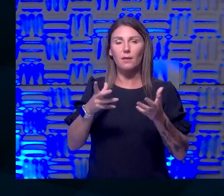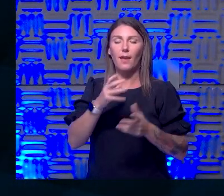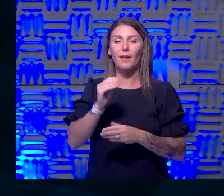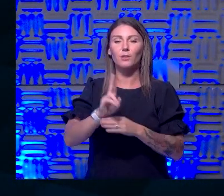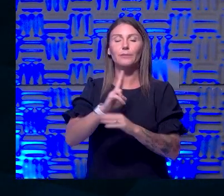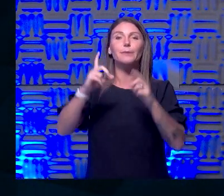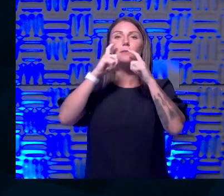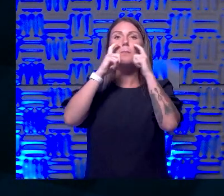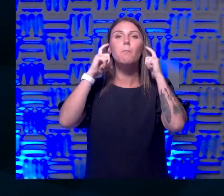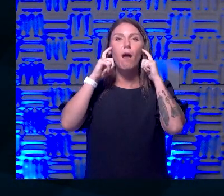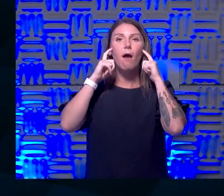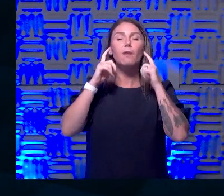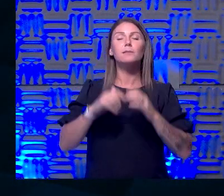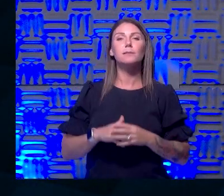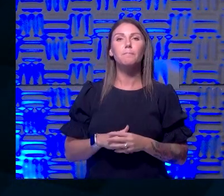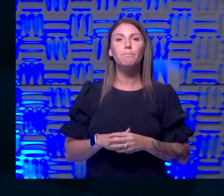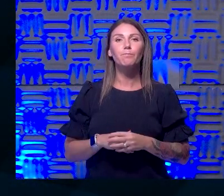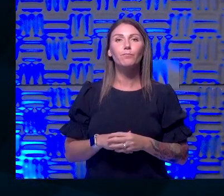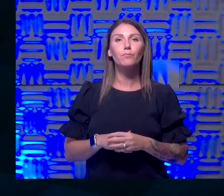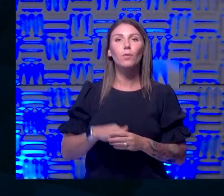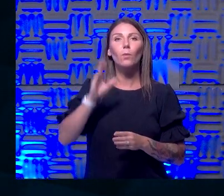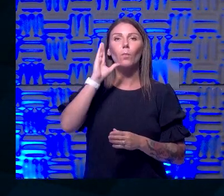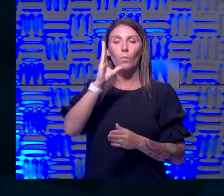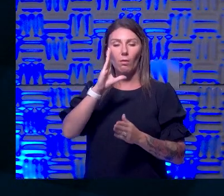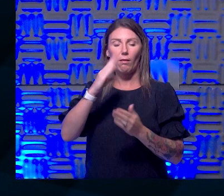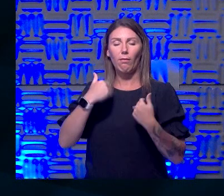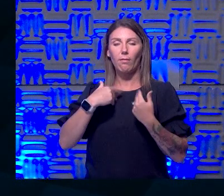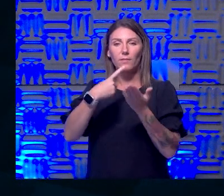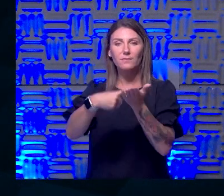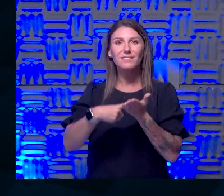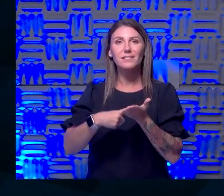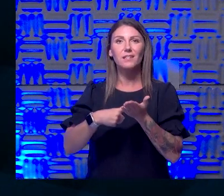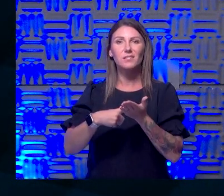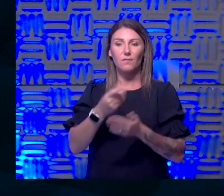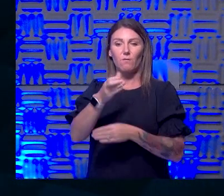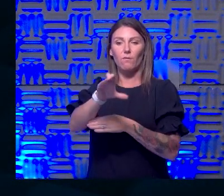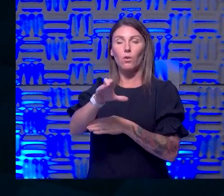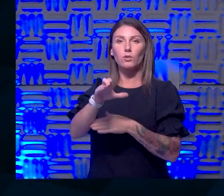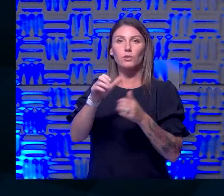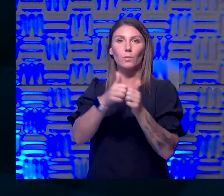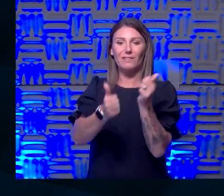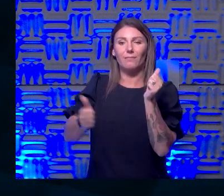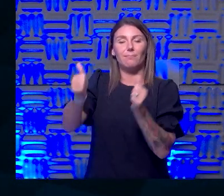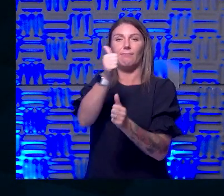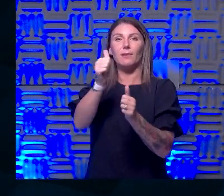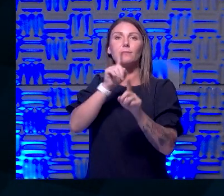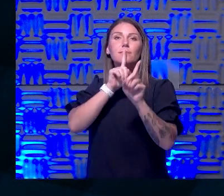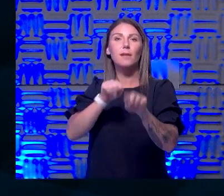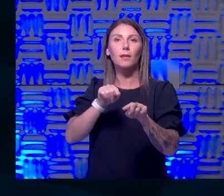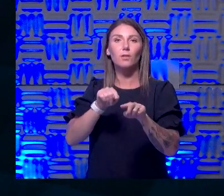worn. There'll be discussion about enforcement in the executive order.